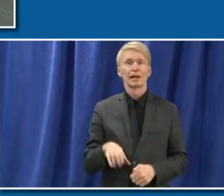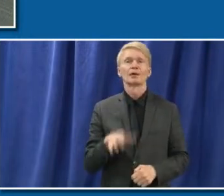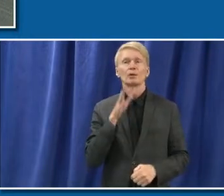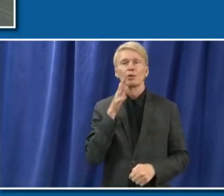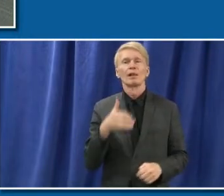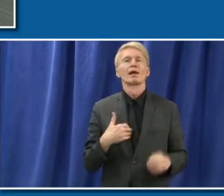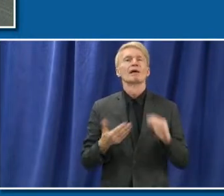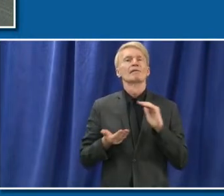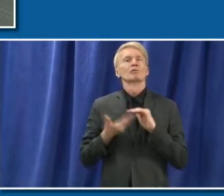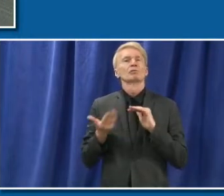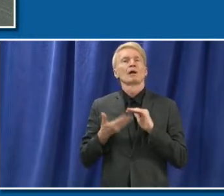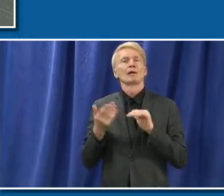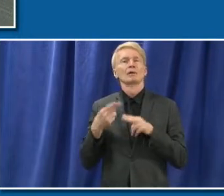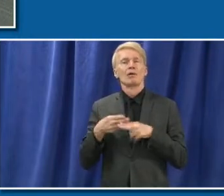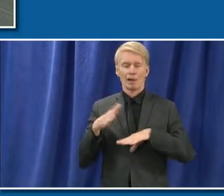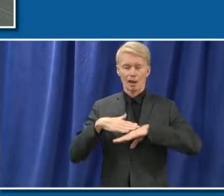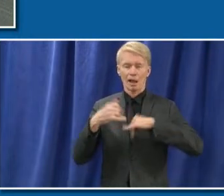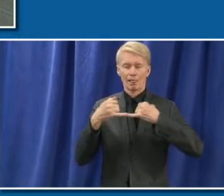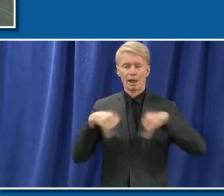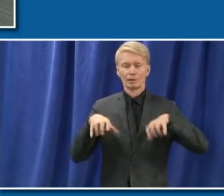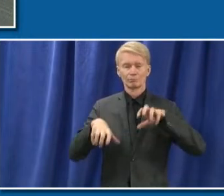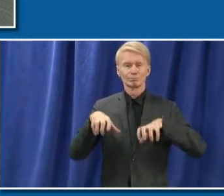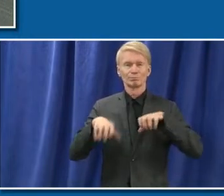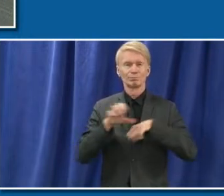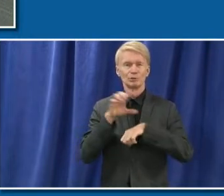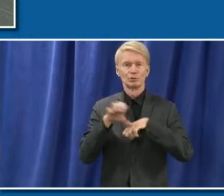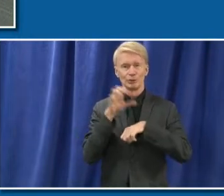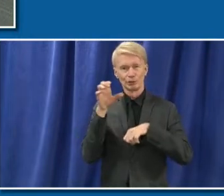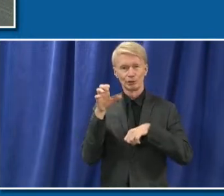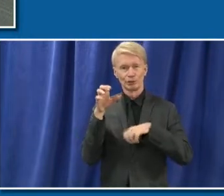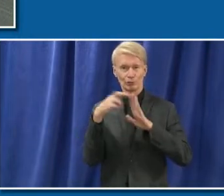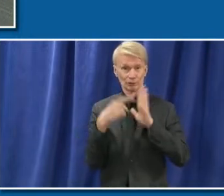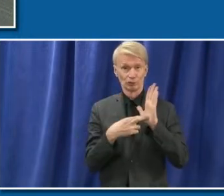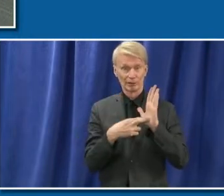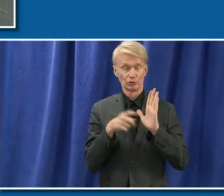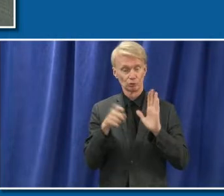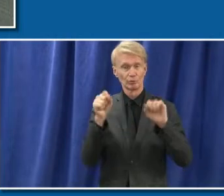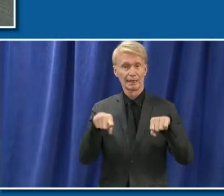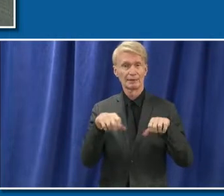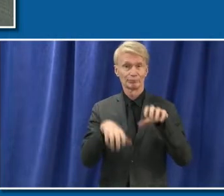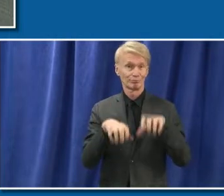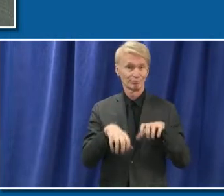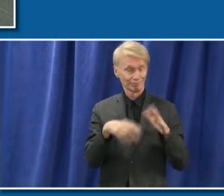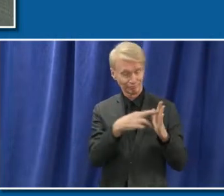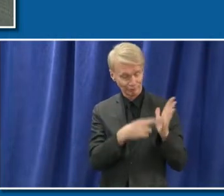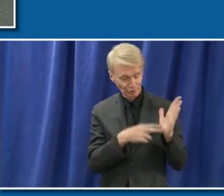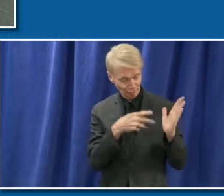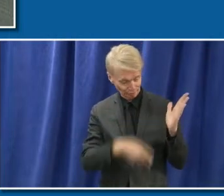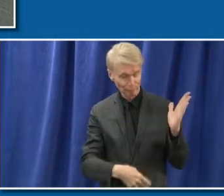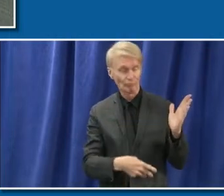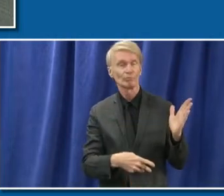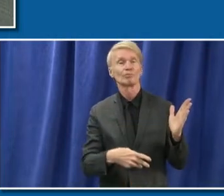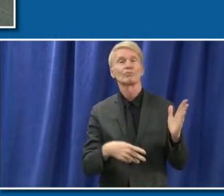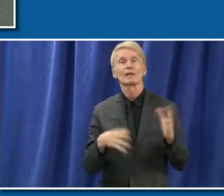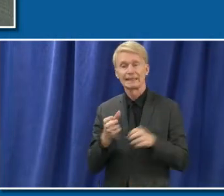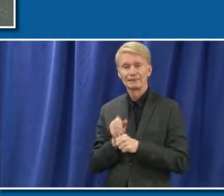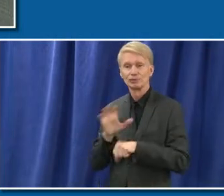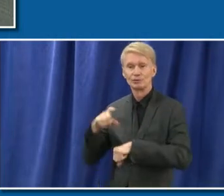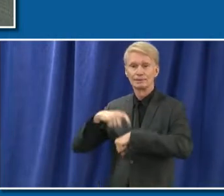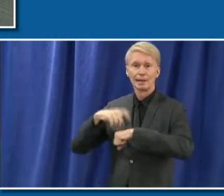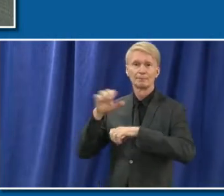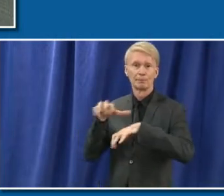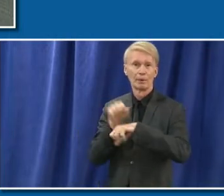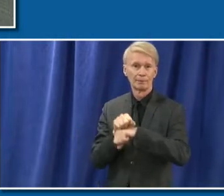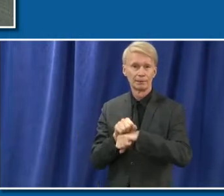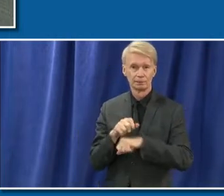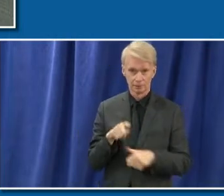run an online registration system. You'll be able to register for the vaccine and then receive your interdiction. We're doing